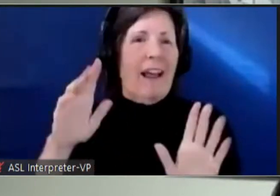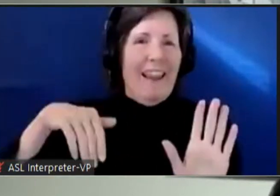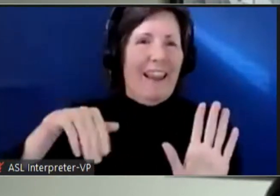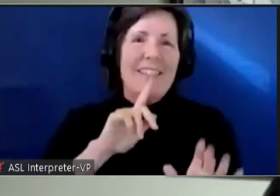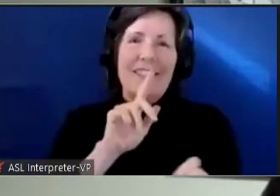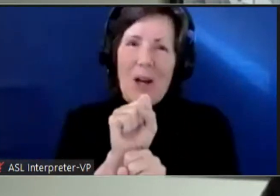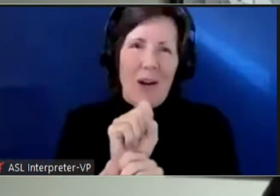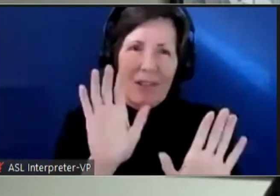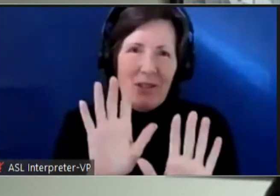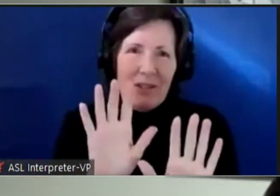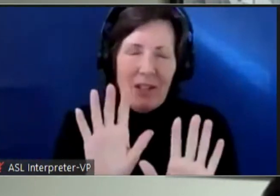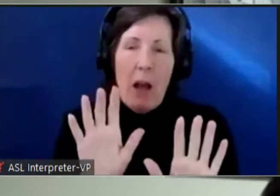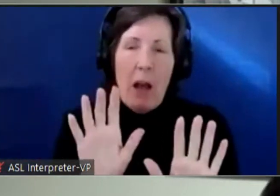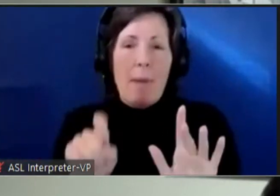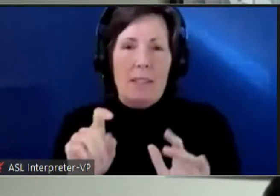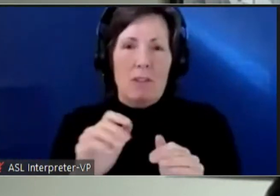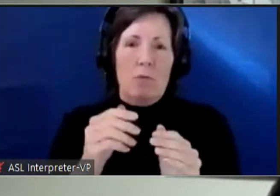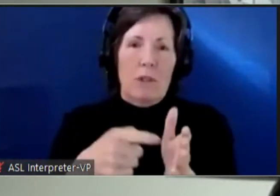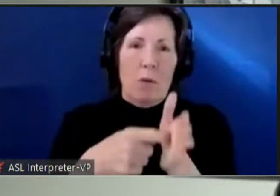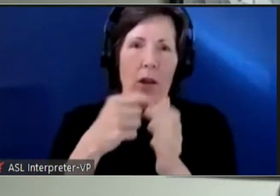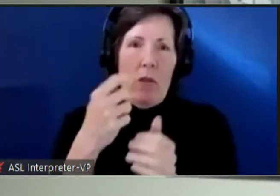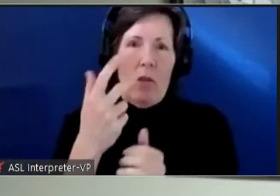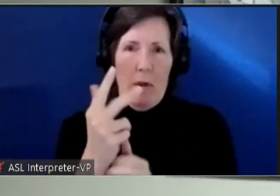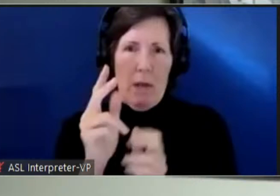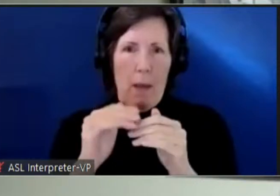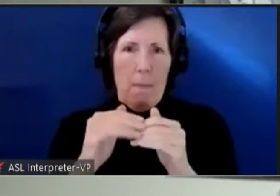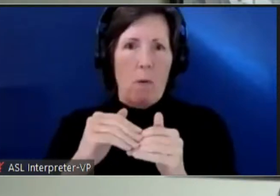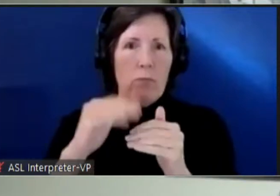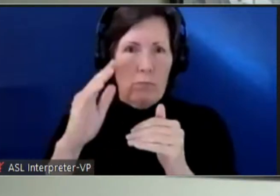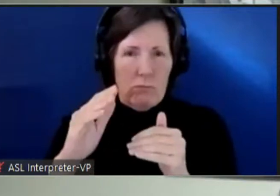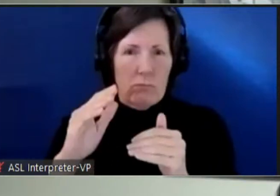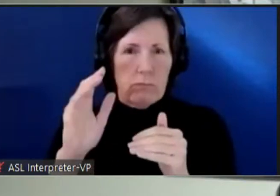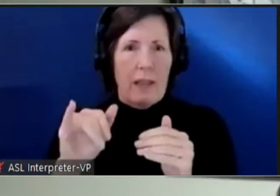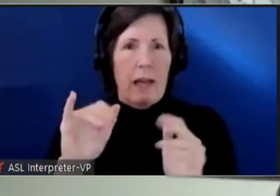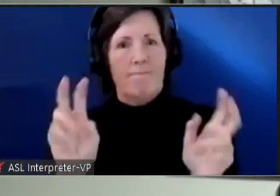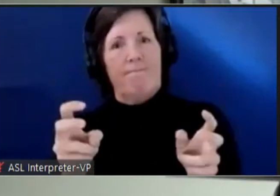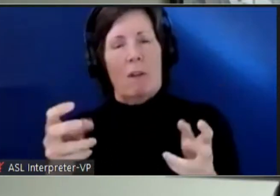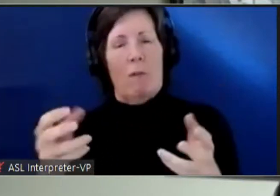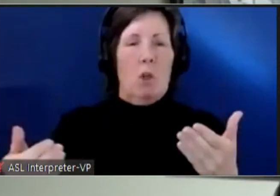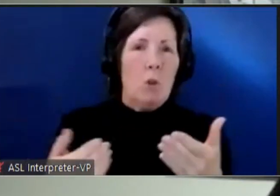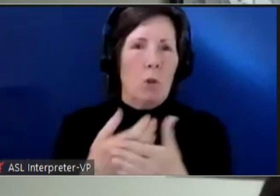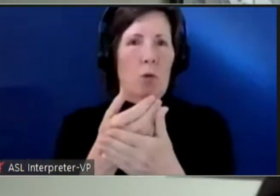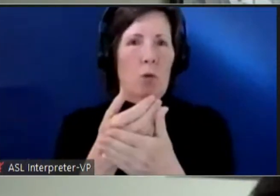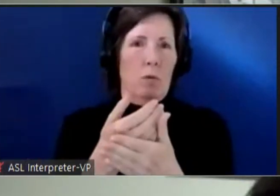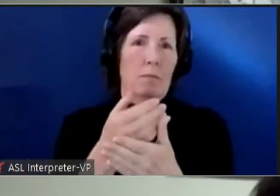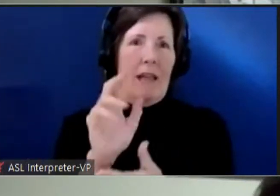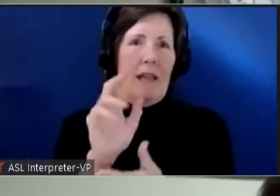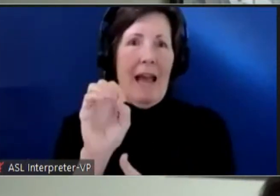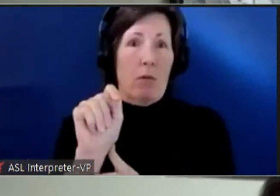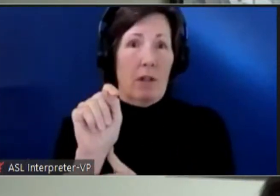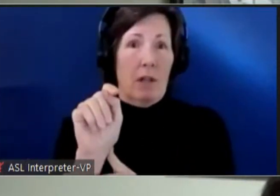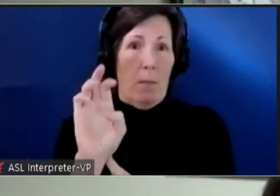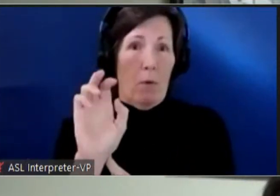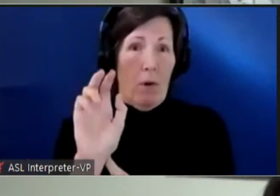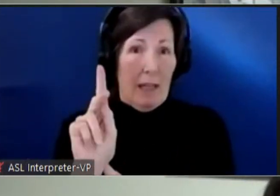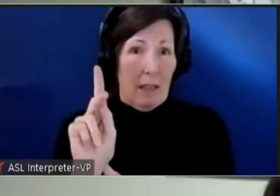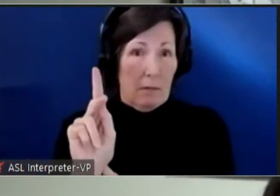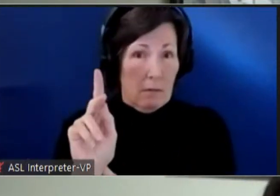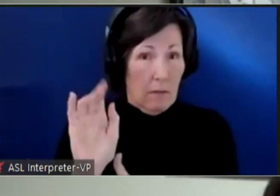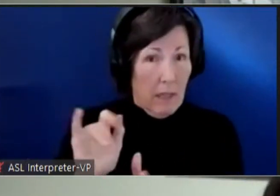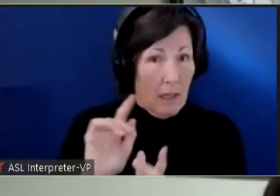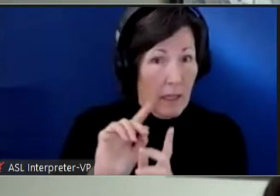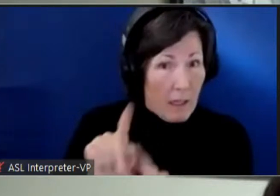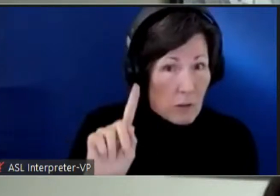individuals who are epidemiologically connected that we consider a new outbreak. Does that answer your question?